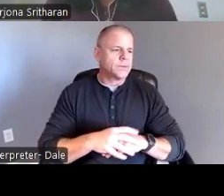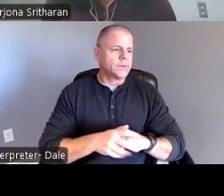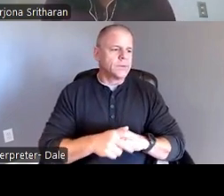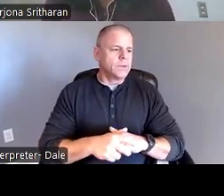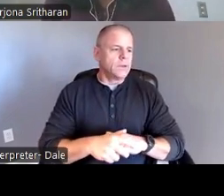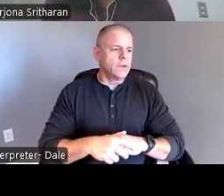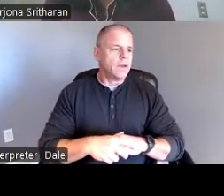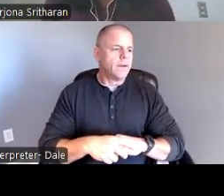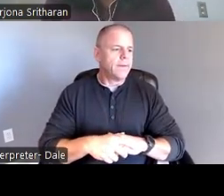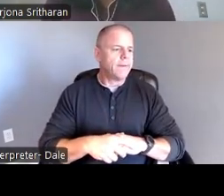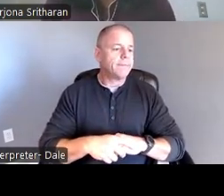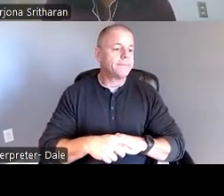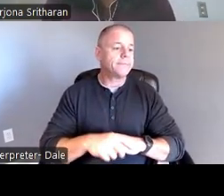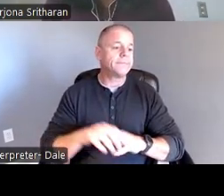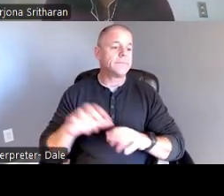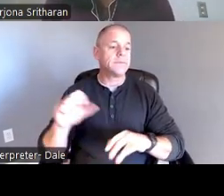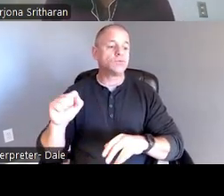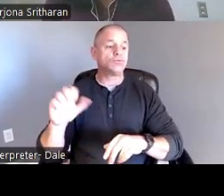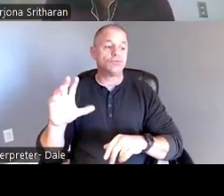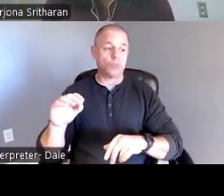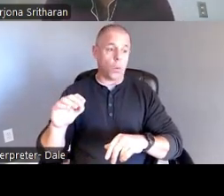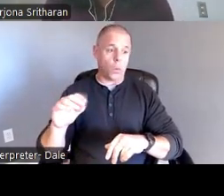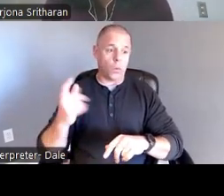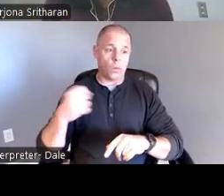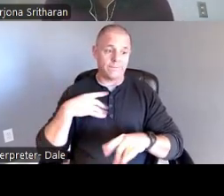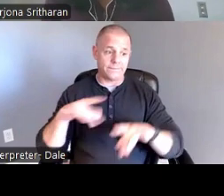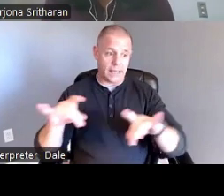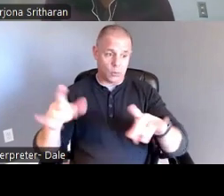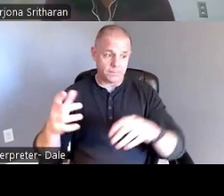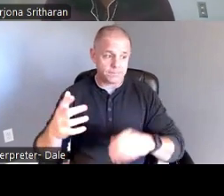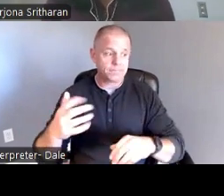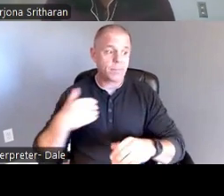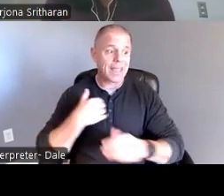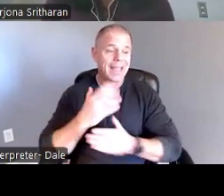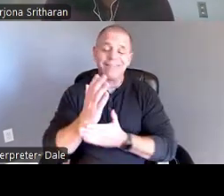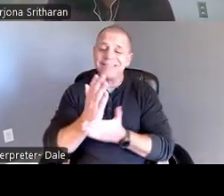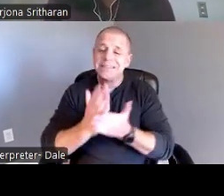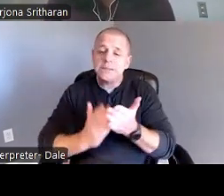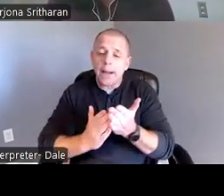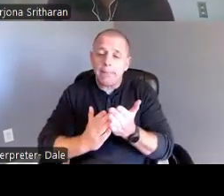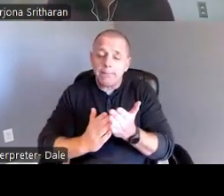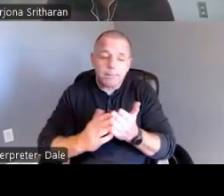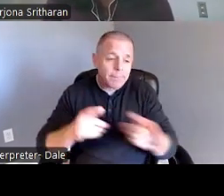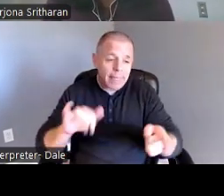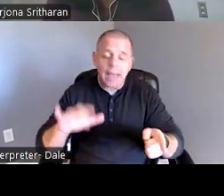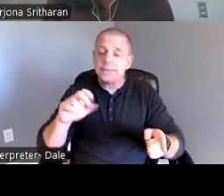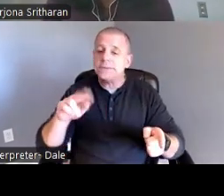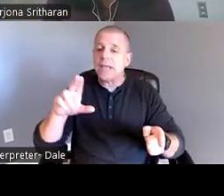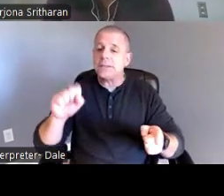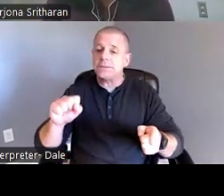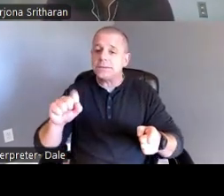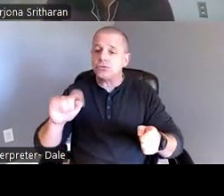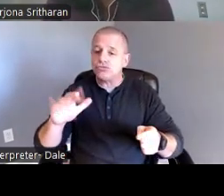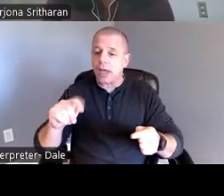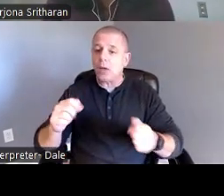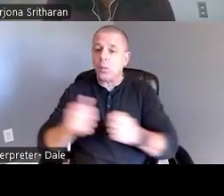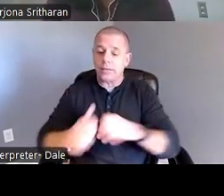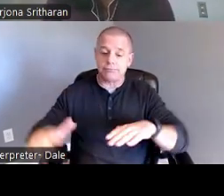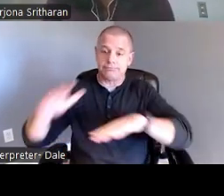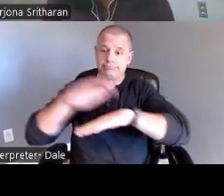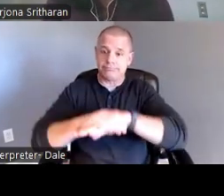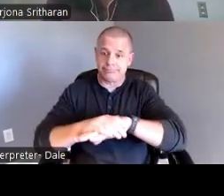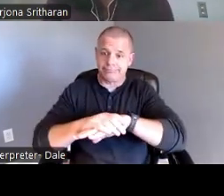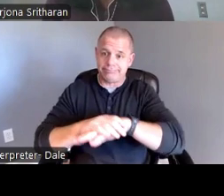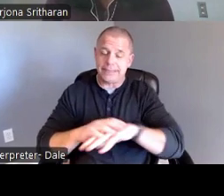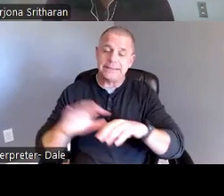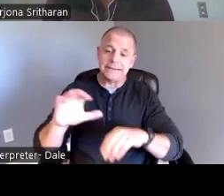So what we found was that having at least some portion of a census tract covered by a CRD redlining grade